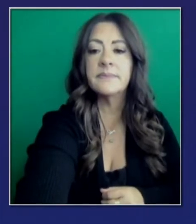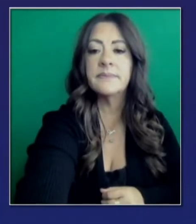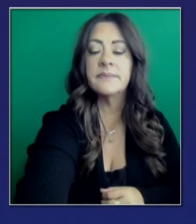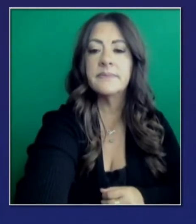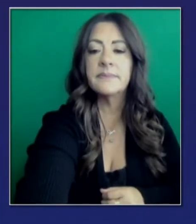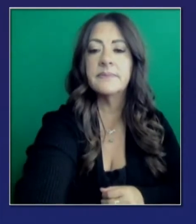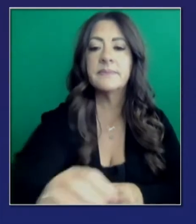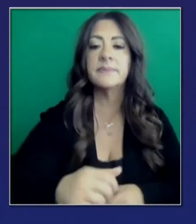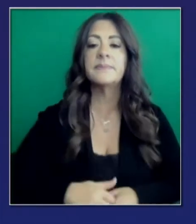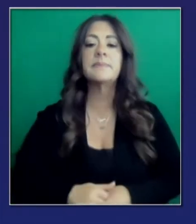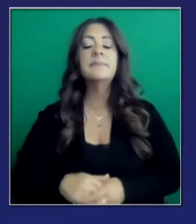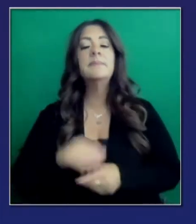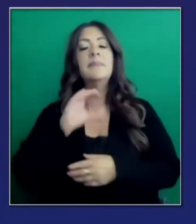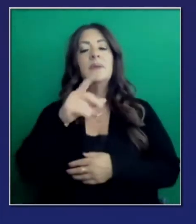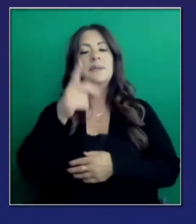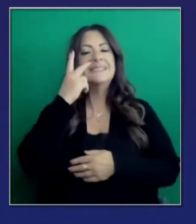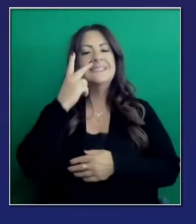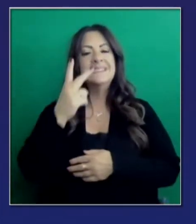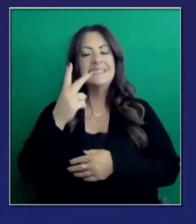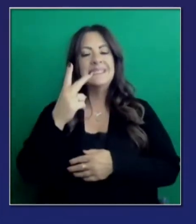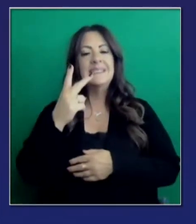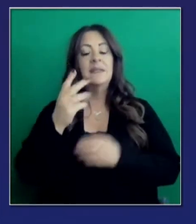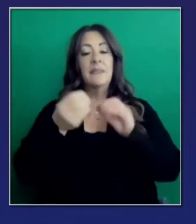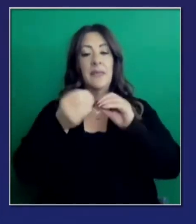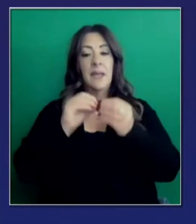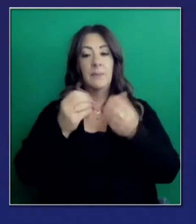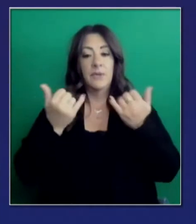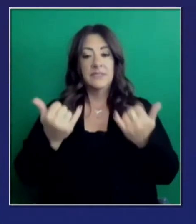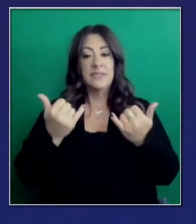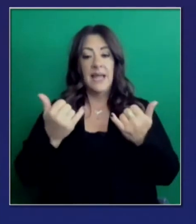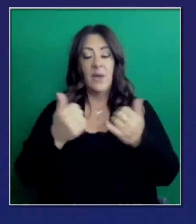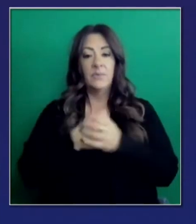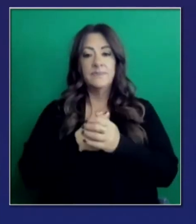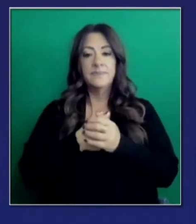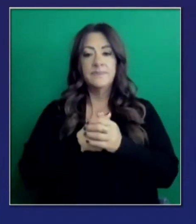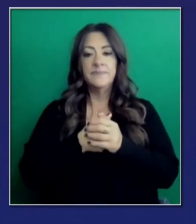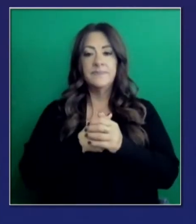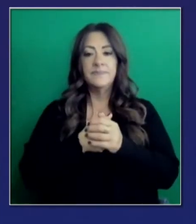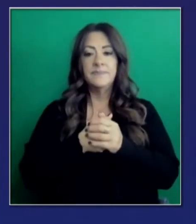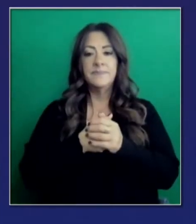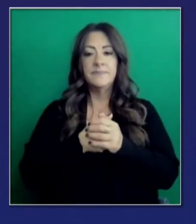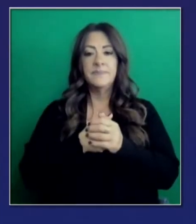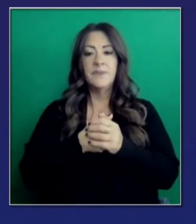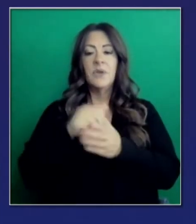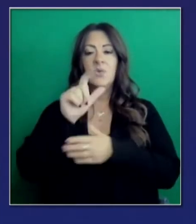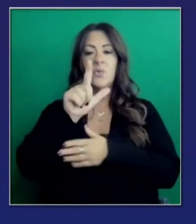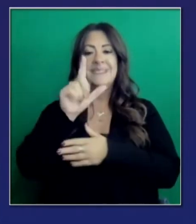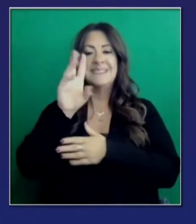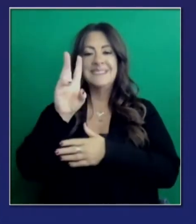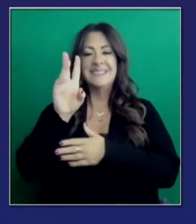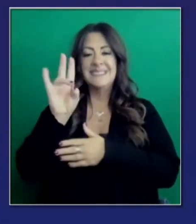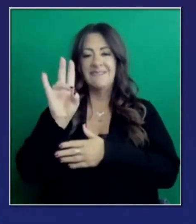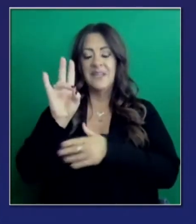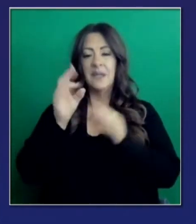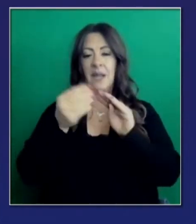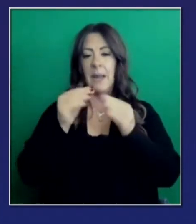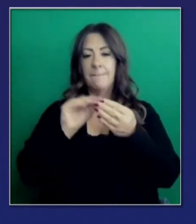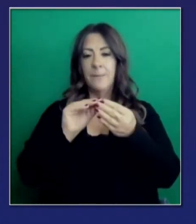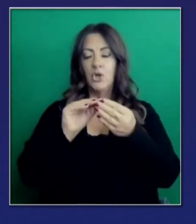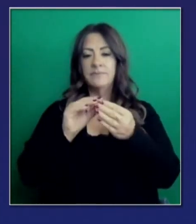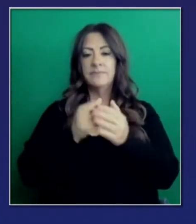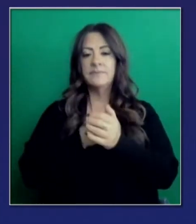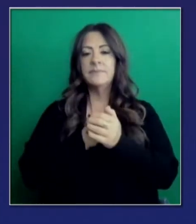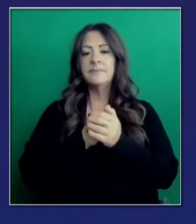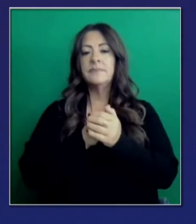to case numbers. You can see the 27,000 number. That's reflected on over 400,000